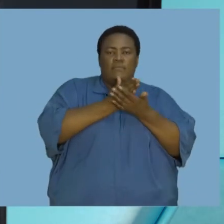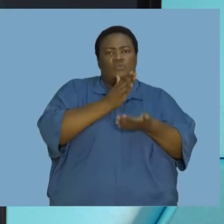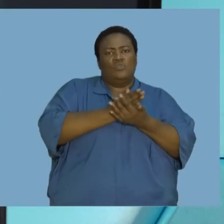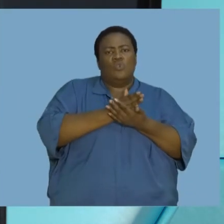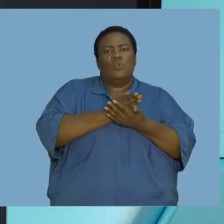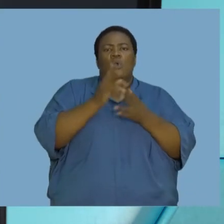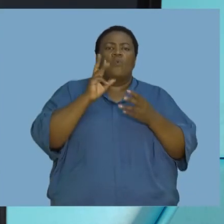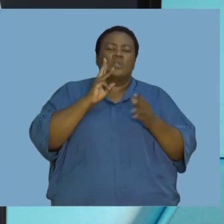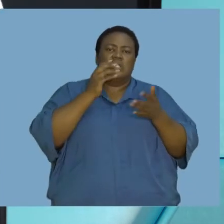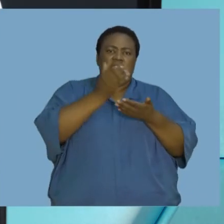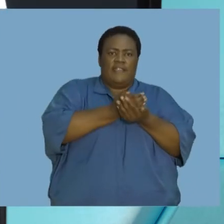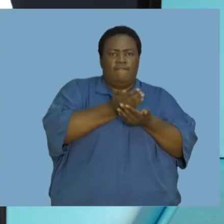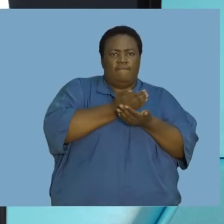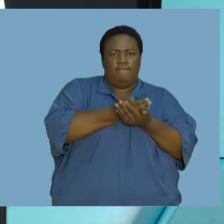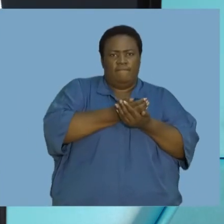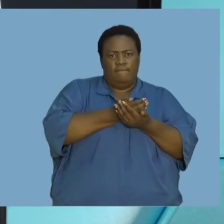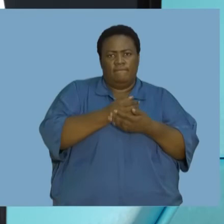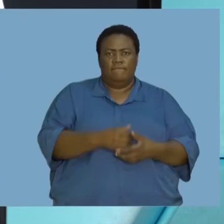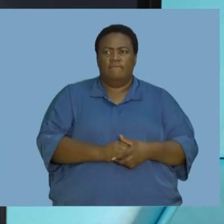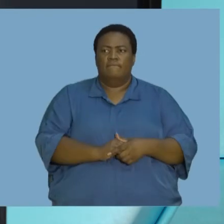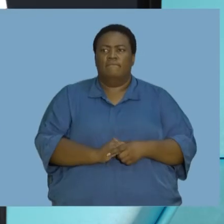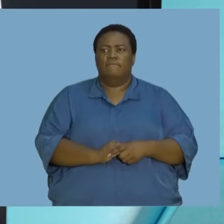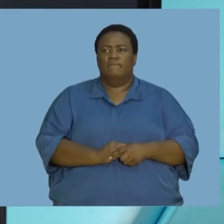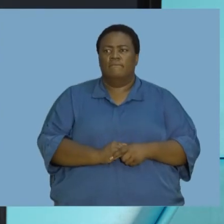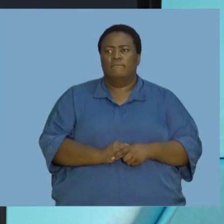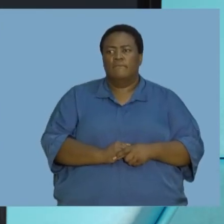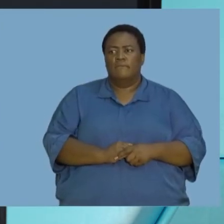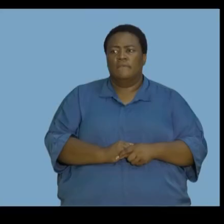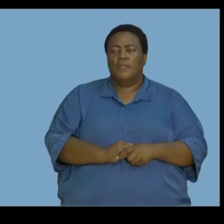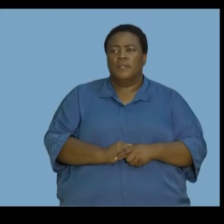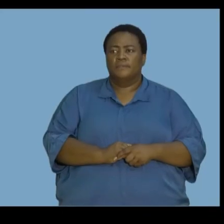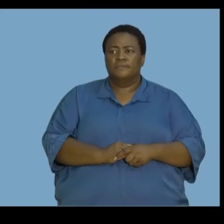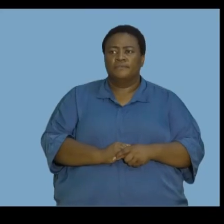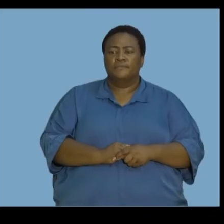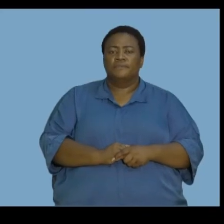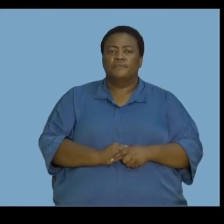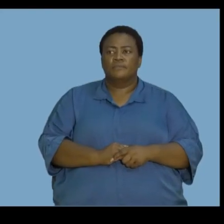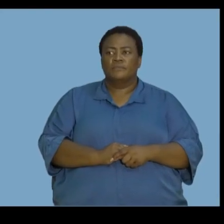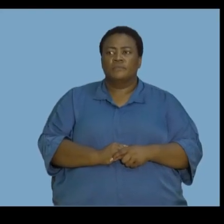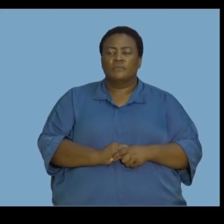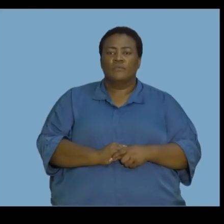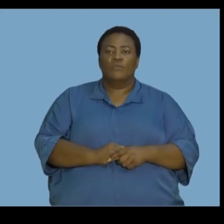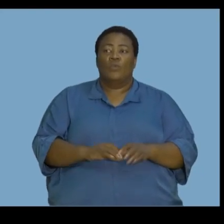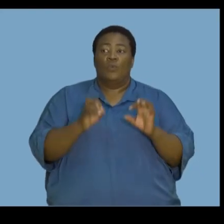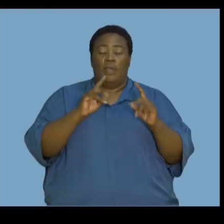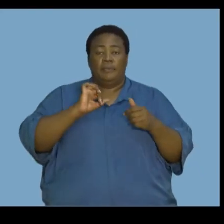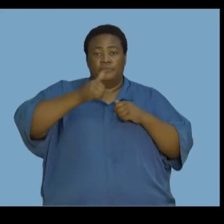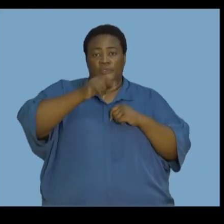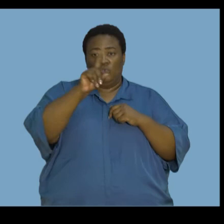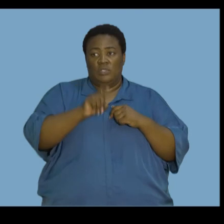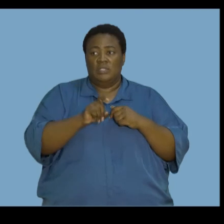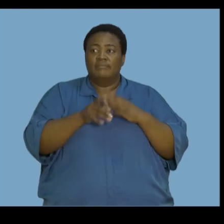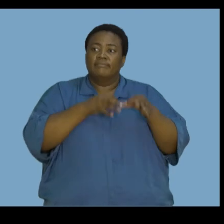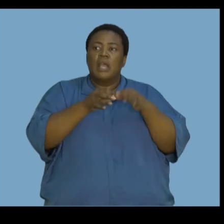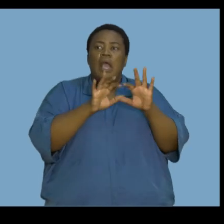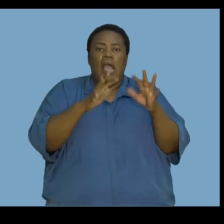to ensure that they're saving water and they're using water more wisely. Great. Okay. So the